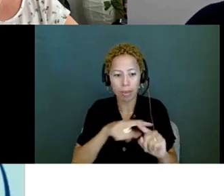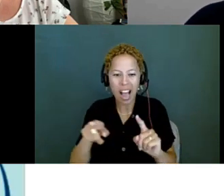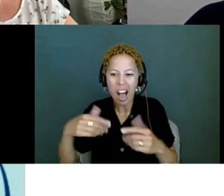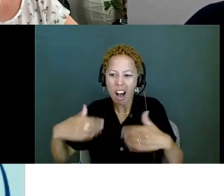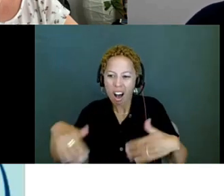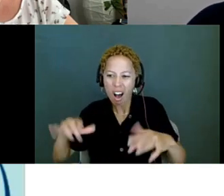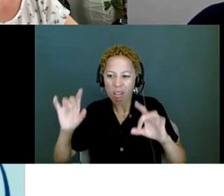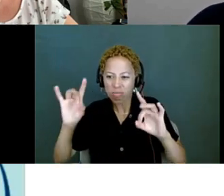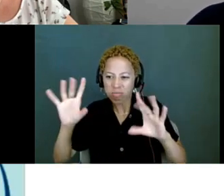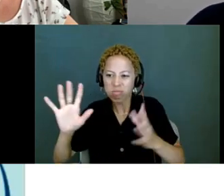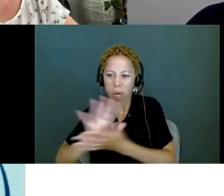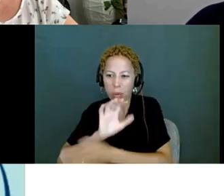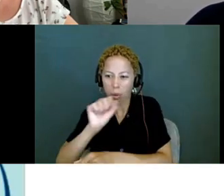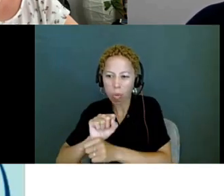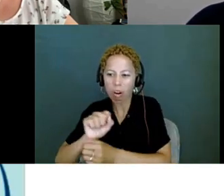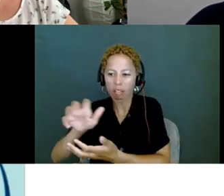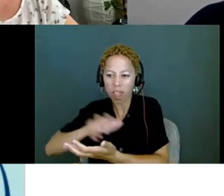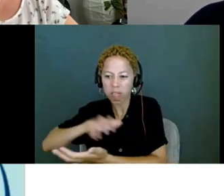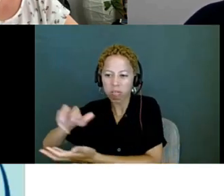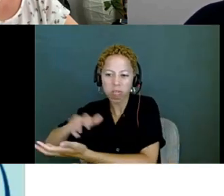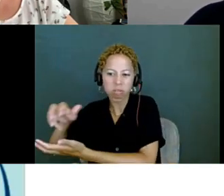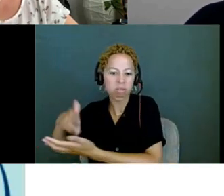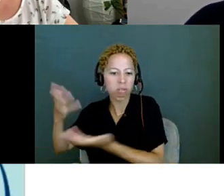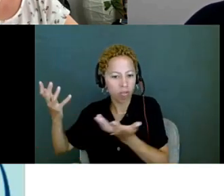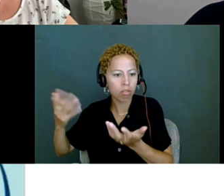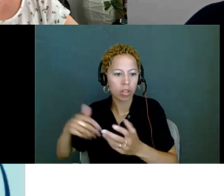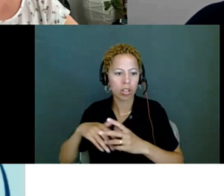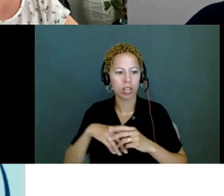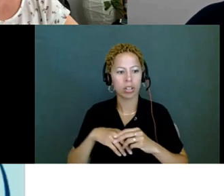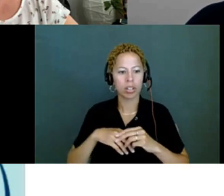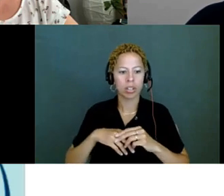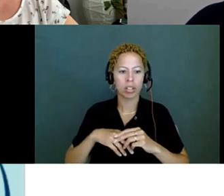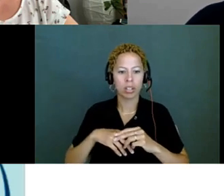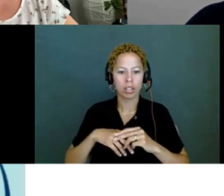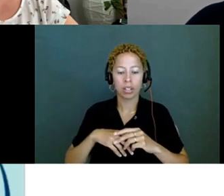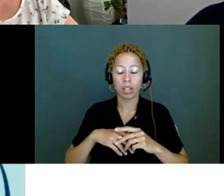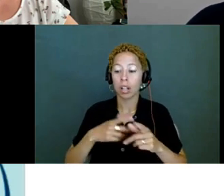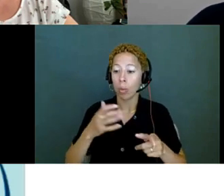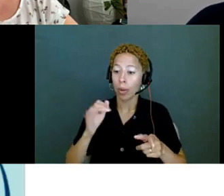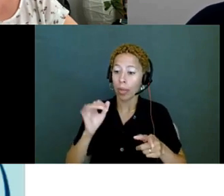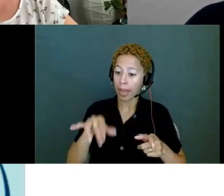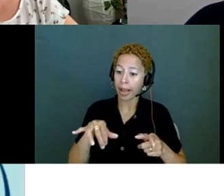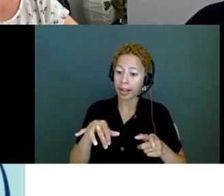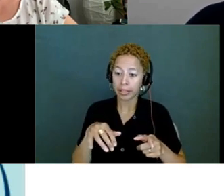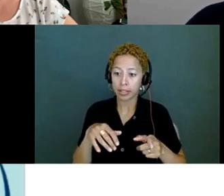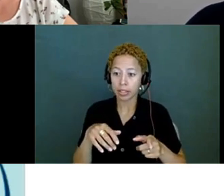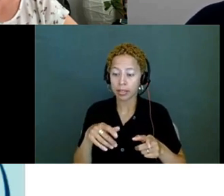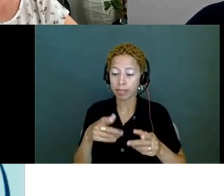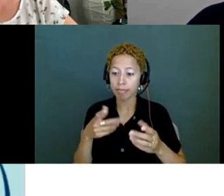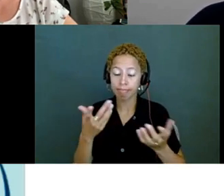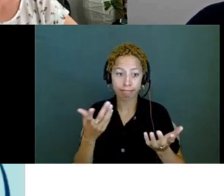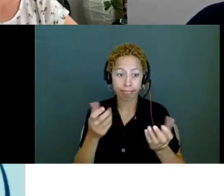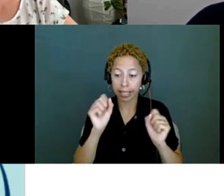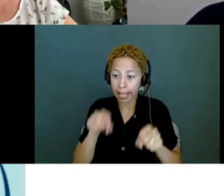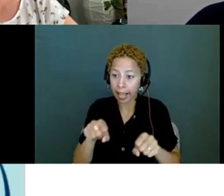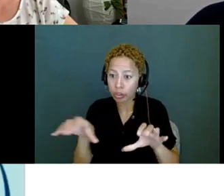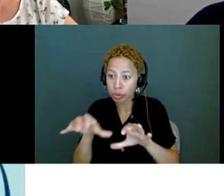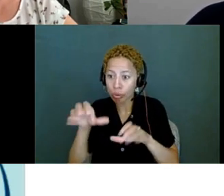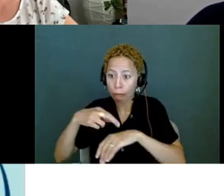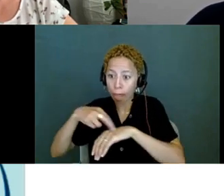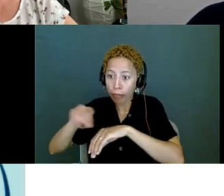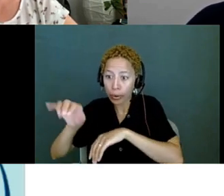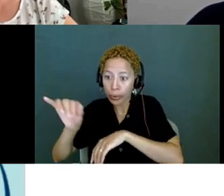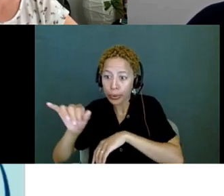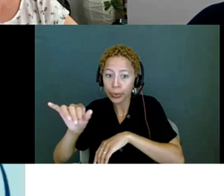paperwork. And this here is like a cool way to do additional referrals that you wouldn't have in a